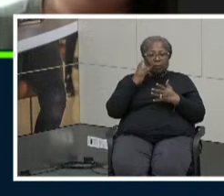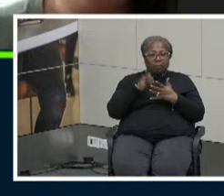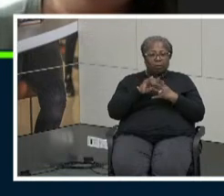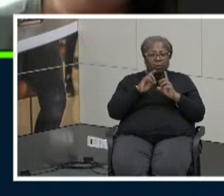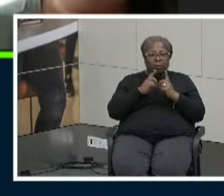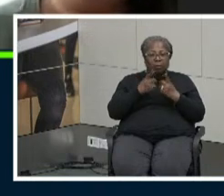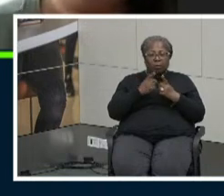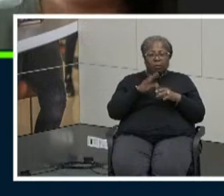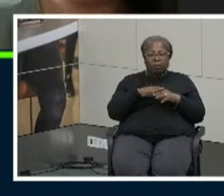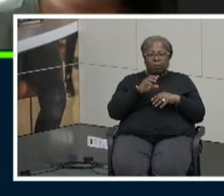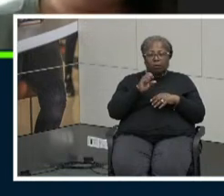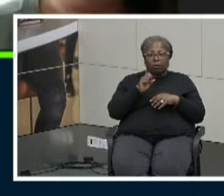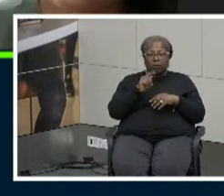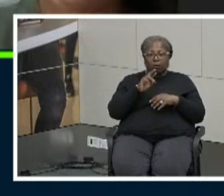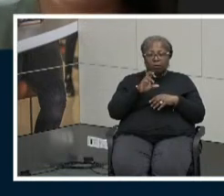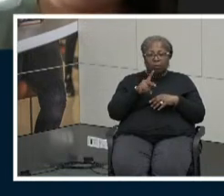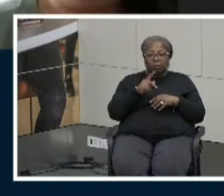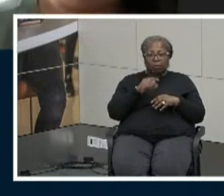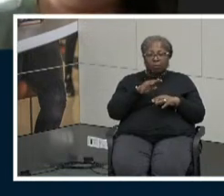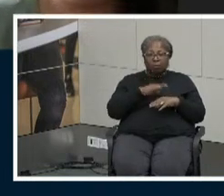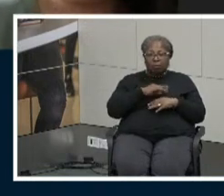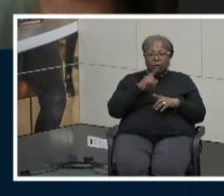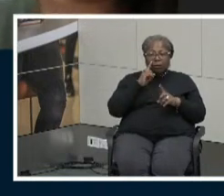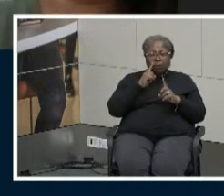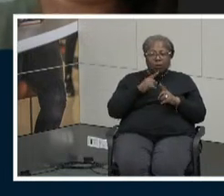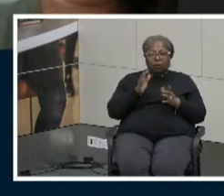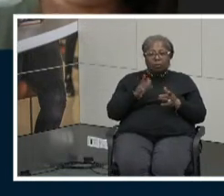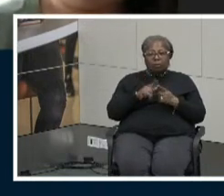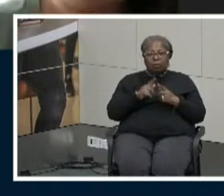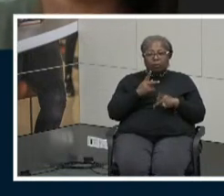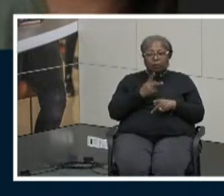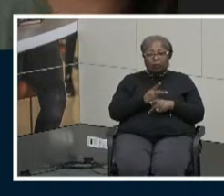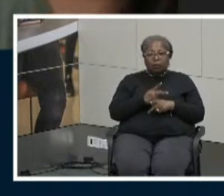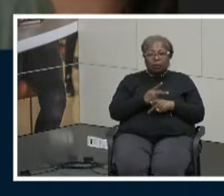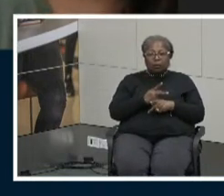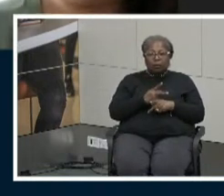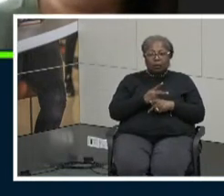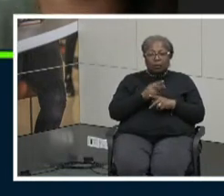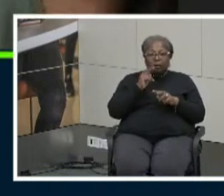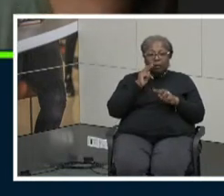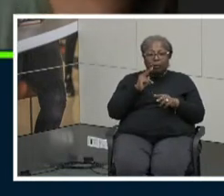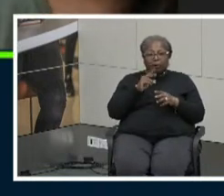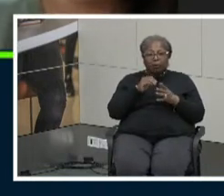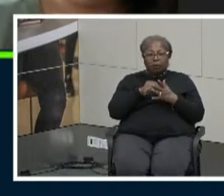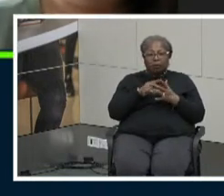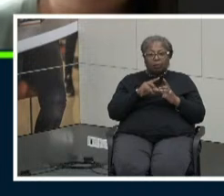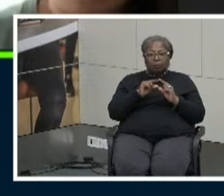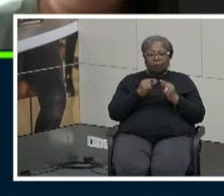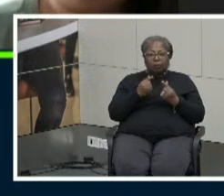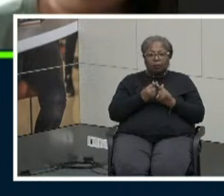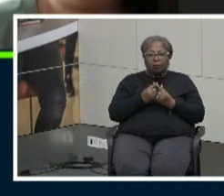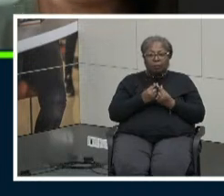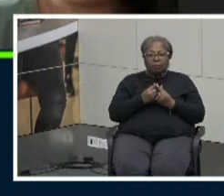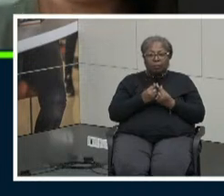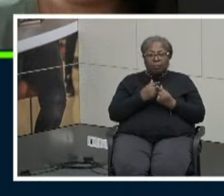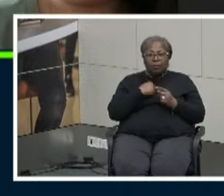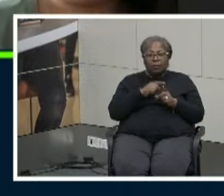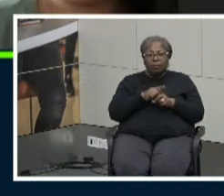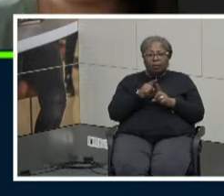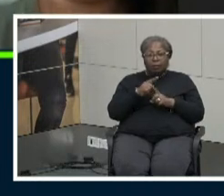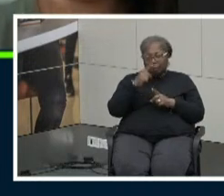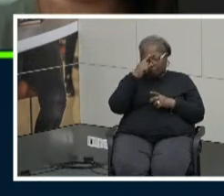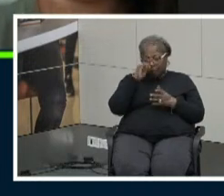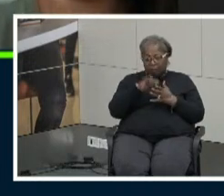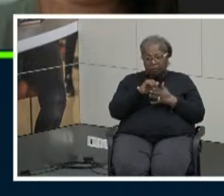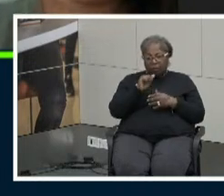is on track to meet goals three and four and I encourage you to keep monitoring student groups um I also want to thank the